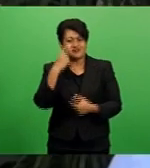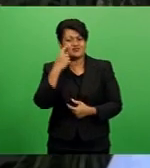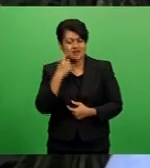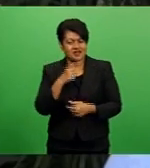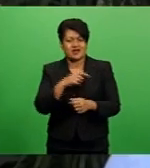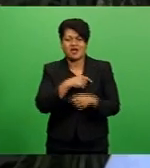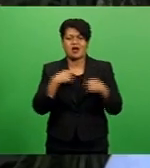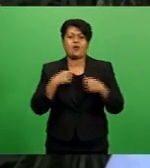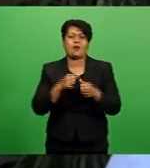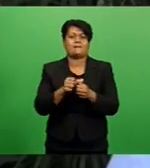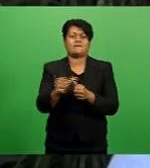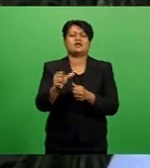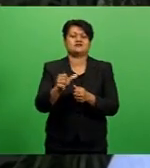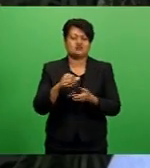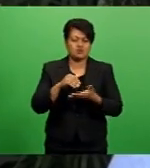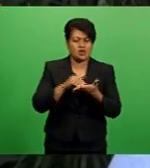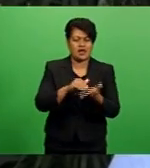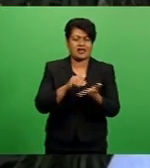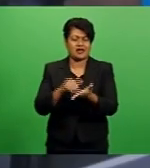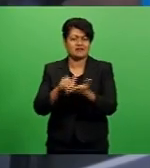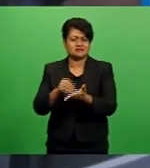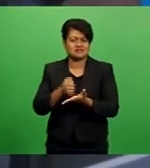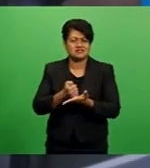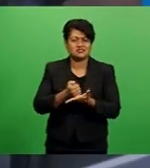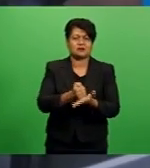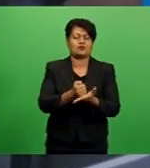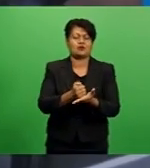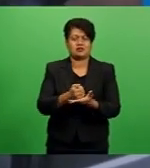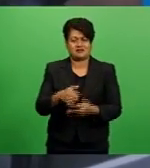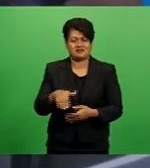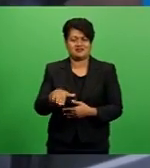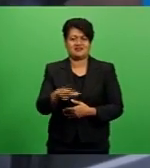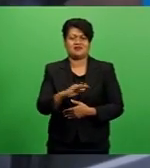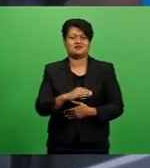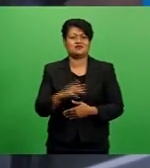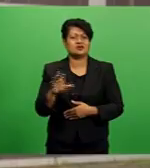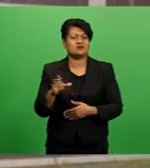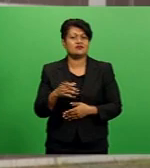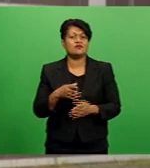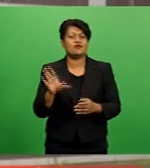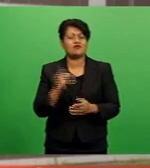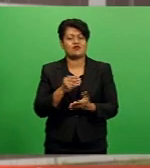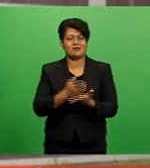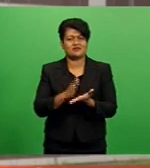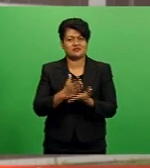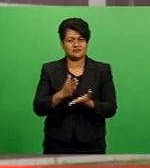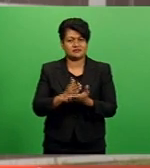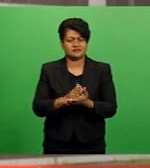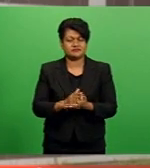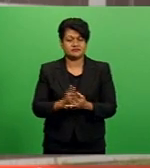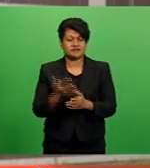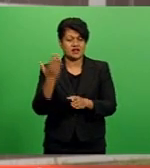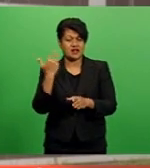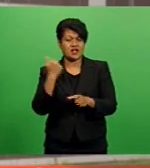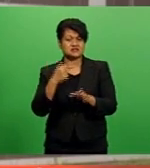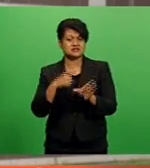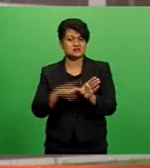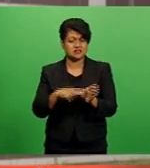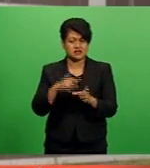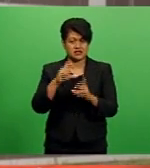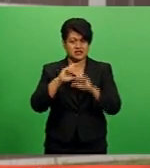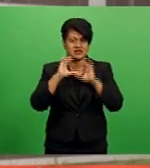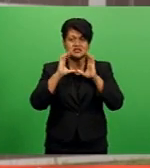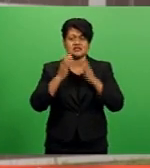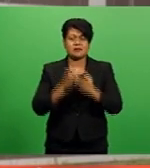to do the assistance and maintain that long-term solvency for FNPF in the long run. As of December last year, more than